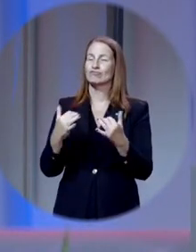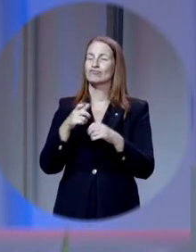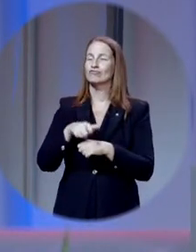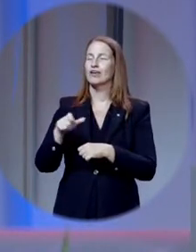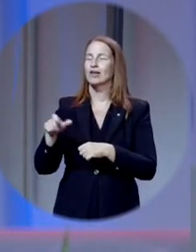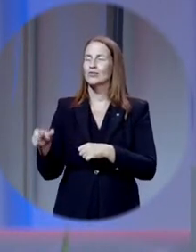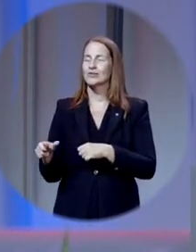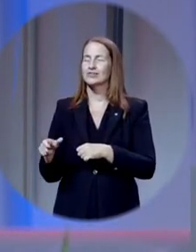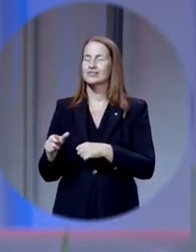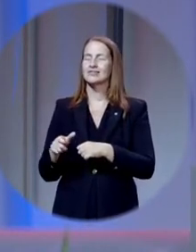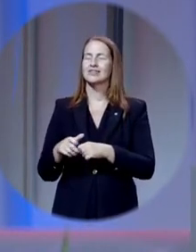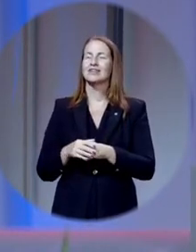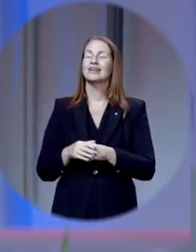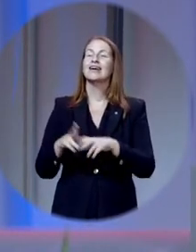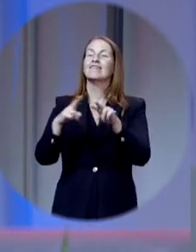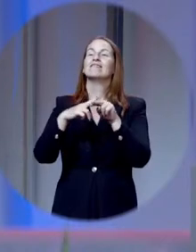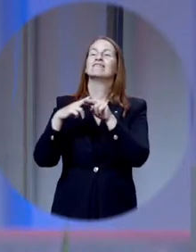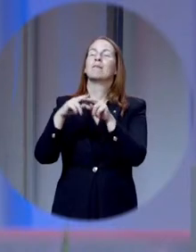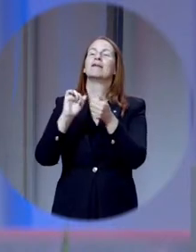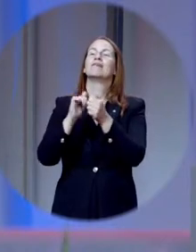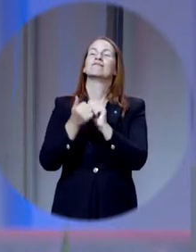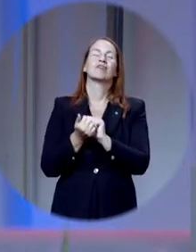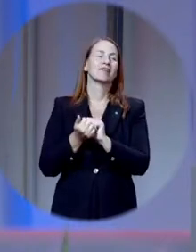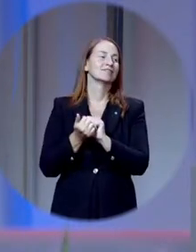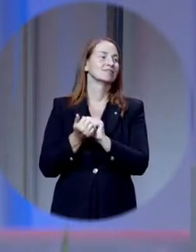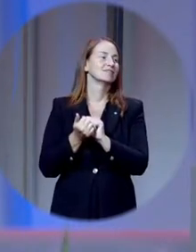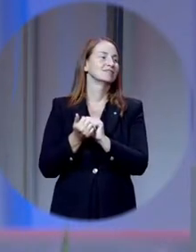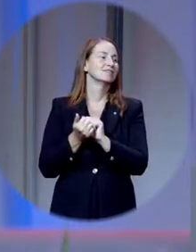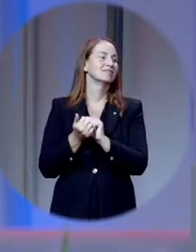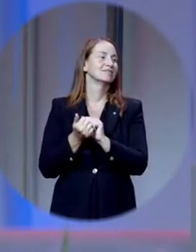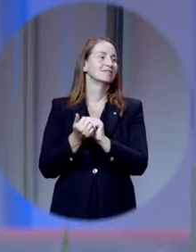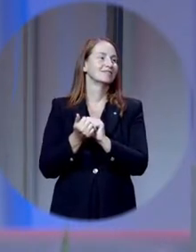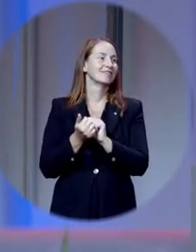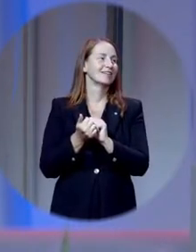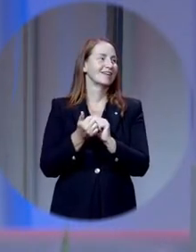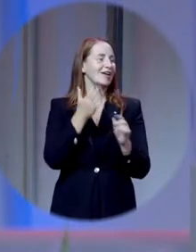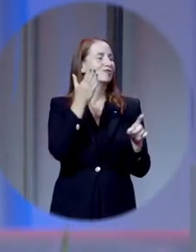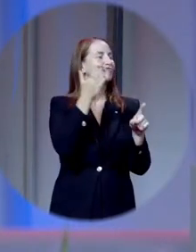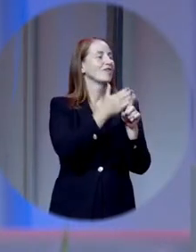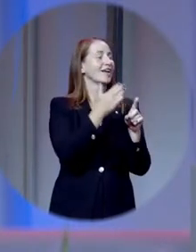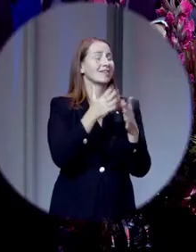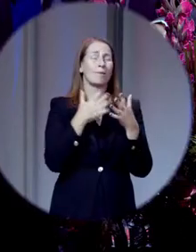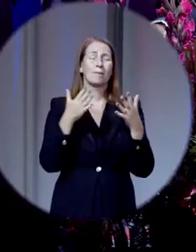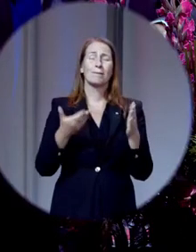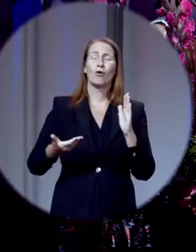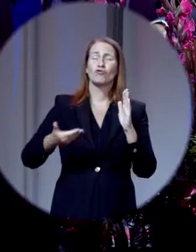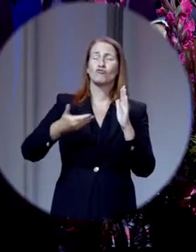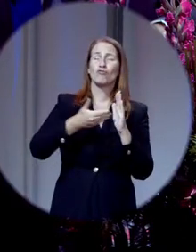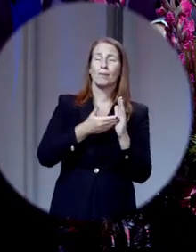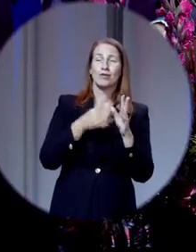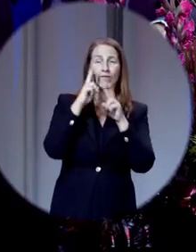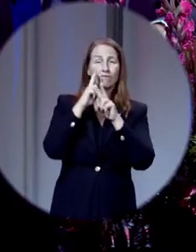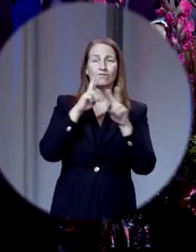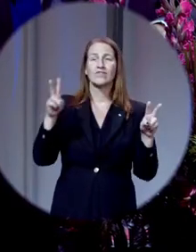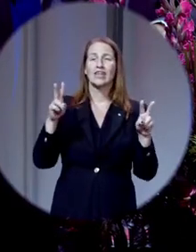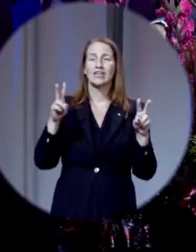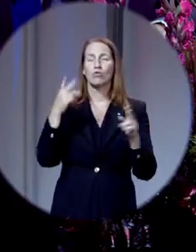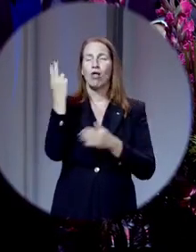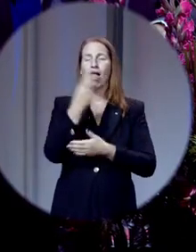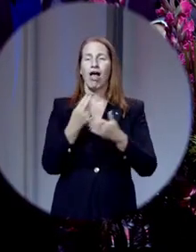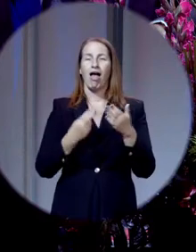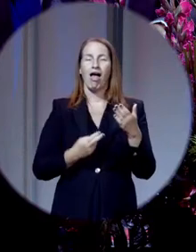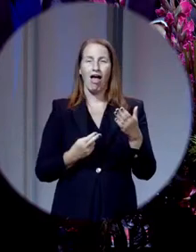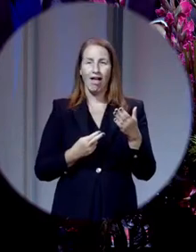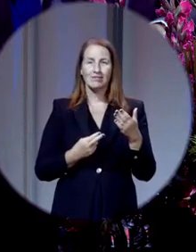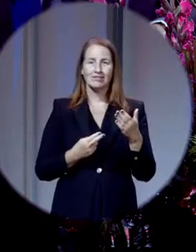and graduates, families and friends, in recognition of her major contribution to the visual arts, film